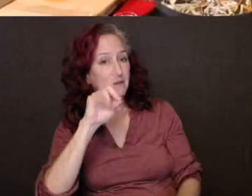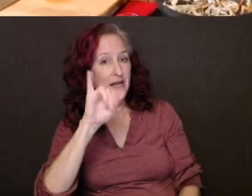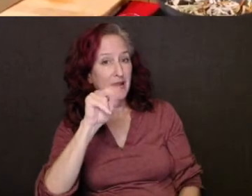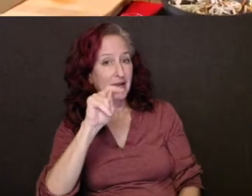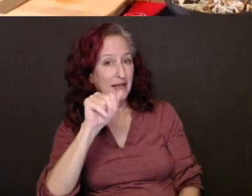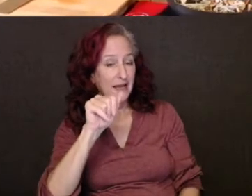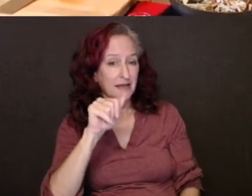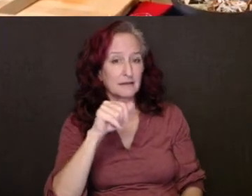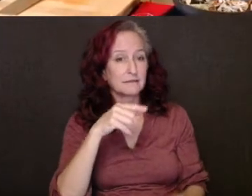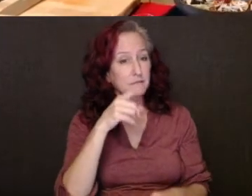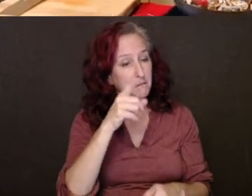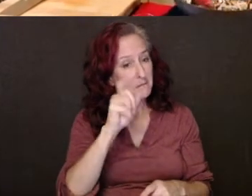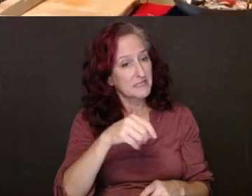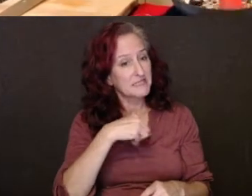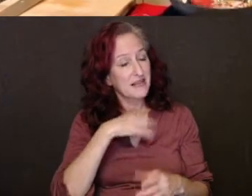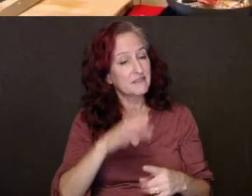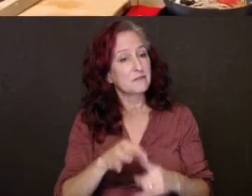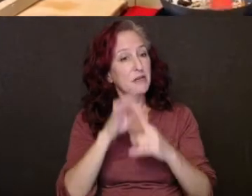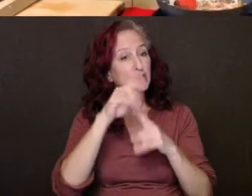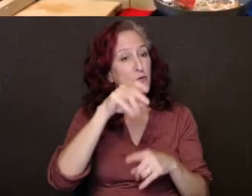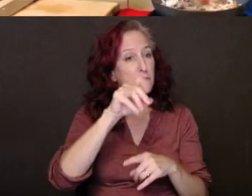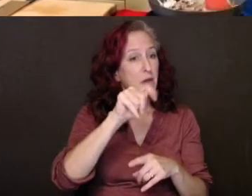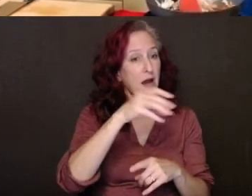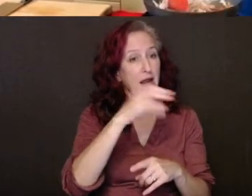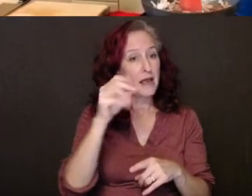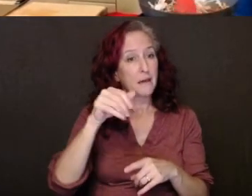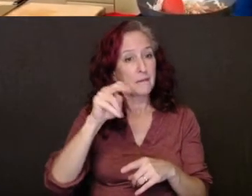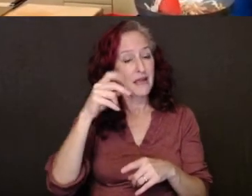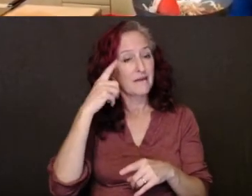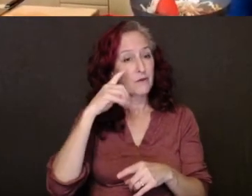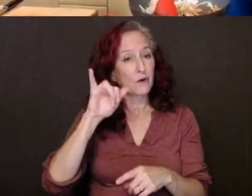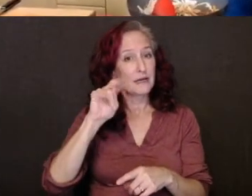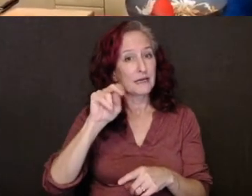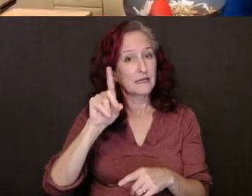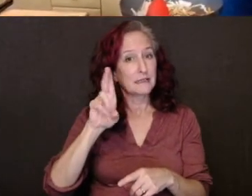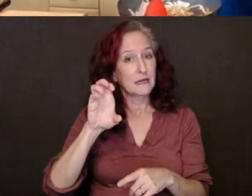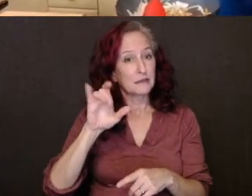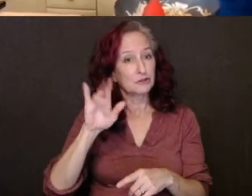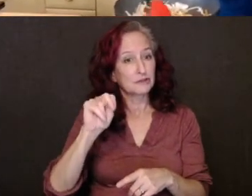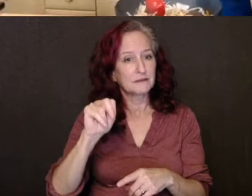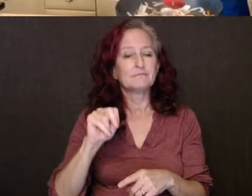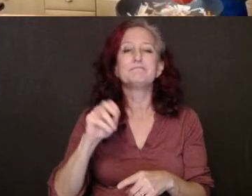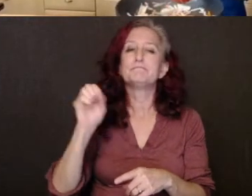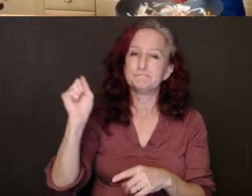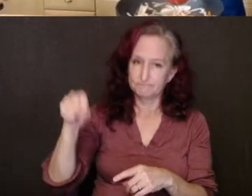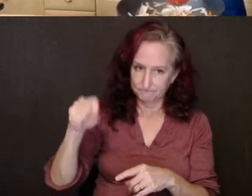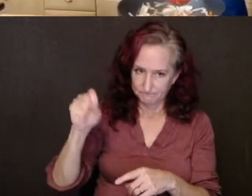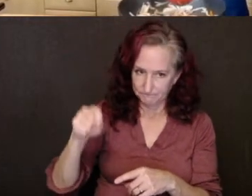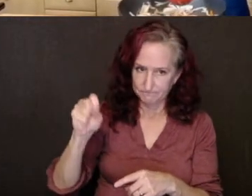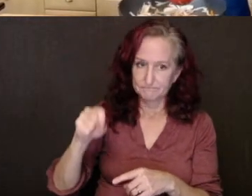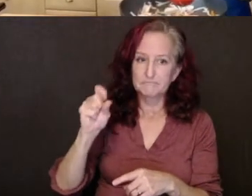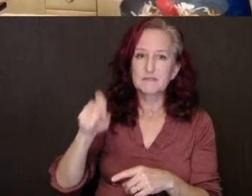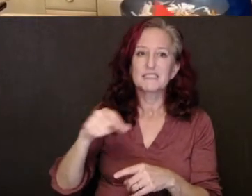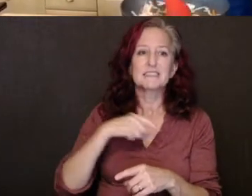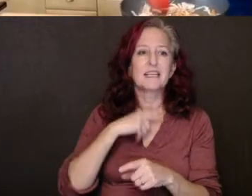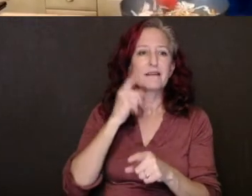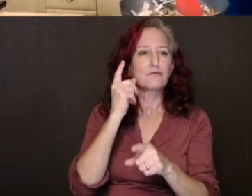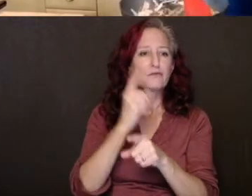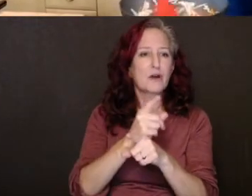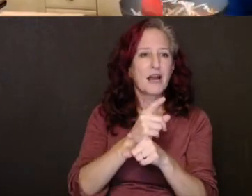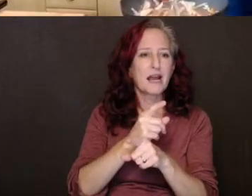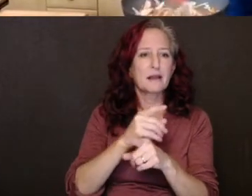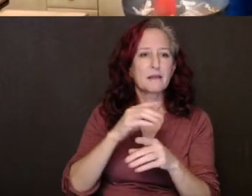sauce. Look at that. Soy sauce is also plant-based. Soy sauce. A tiny bit of sesame seed oil, also plant-based. That's the